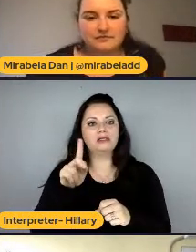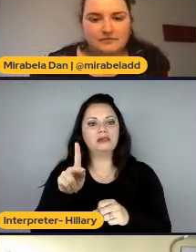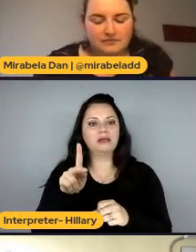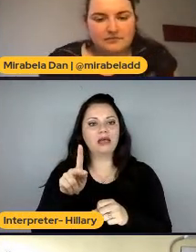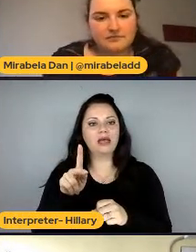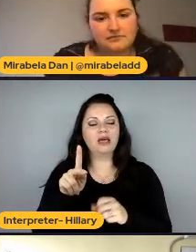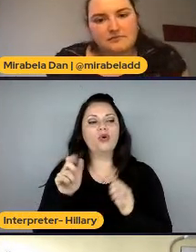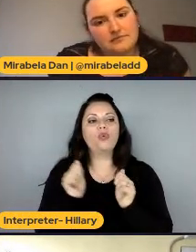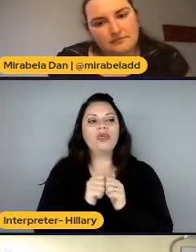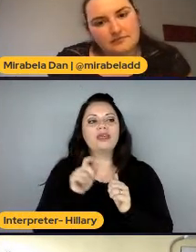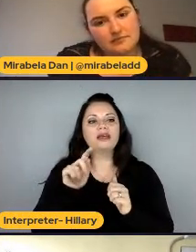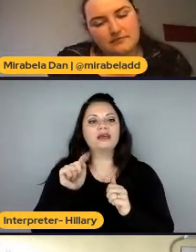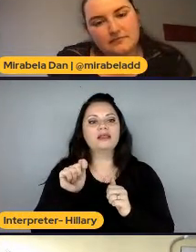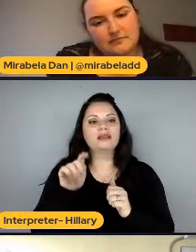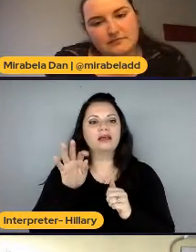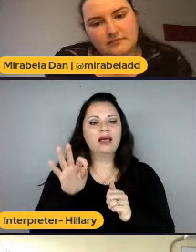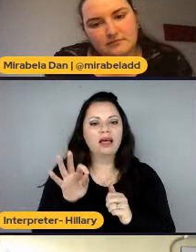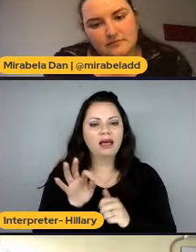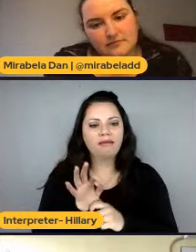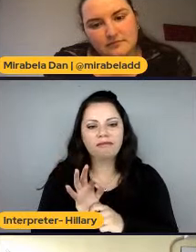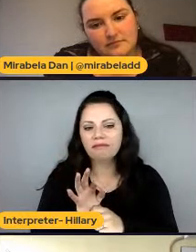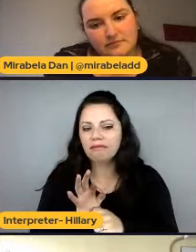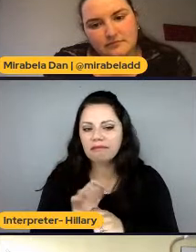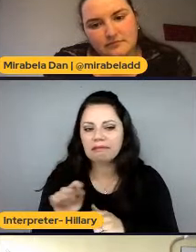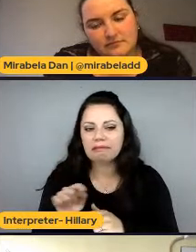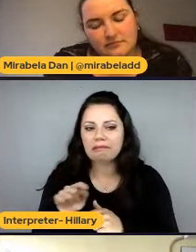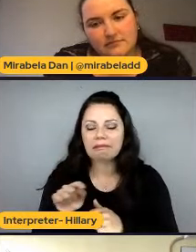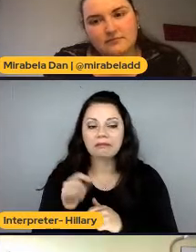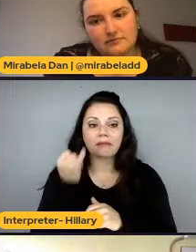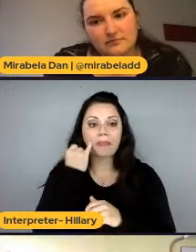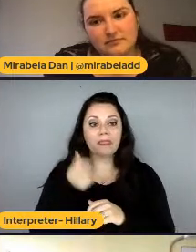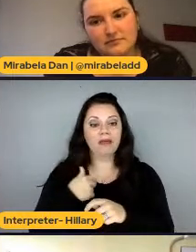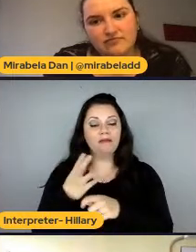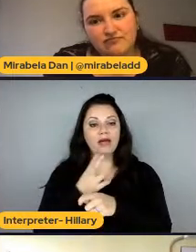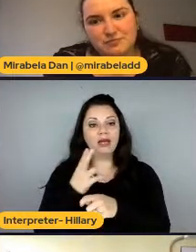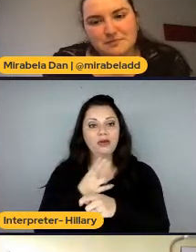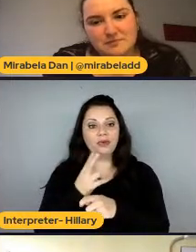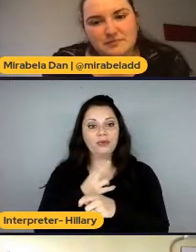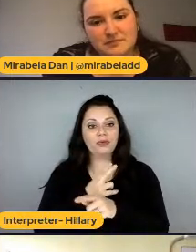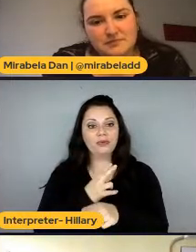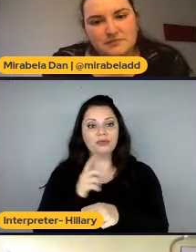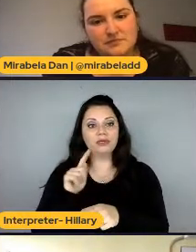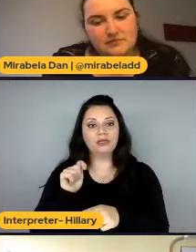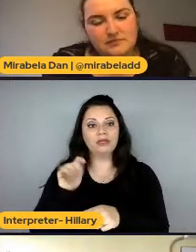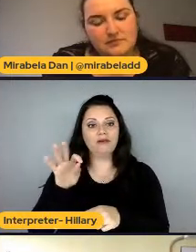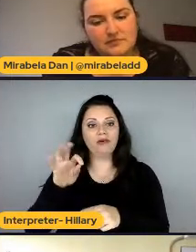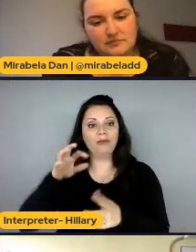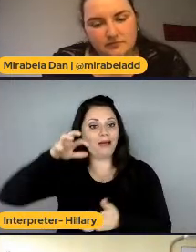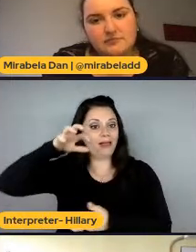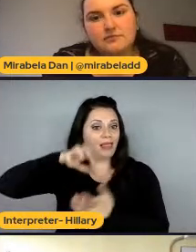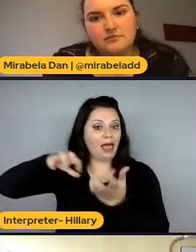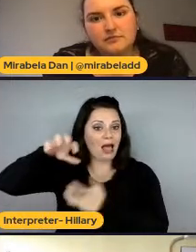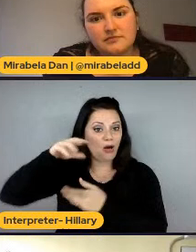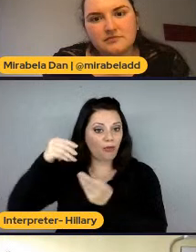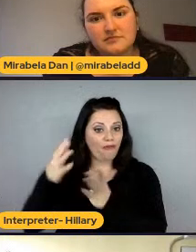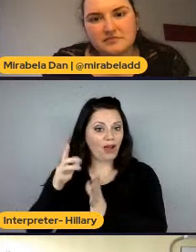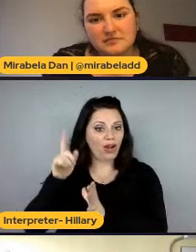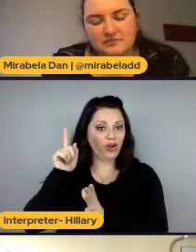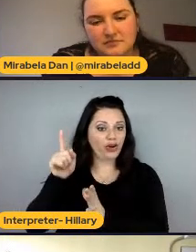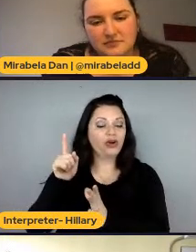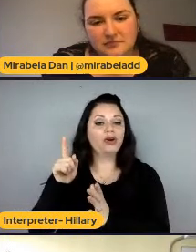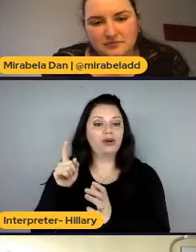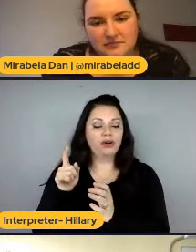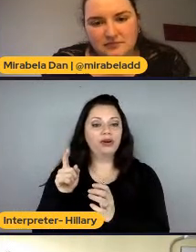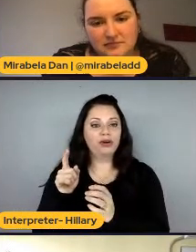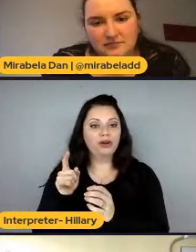with TF var files. So if I were to use the Terraform cloud provider and run